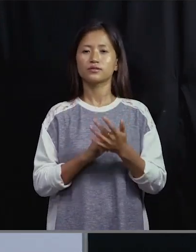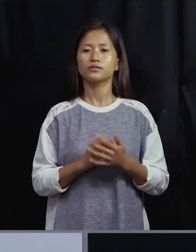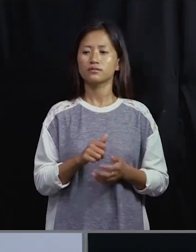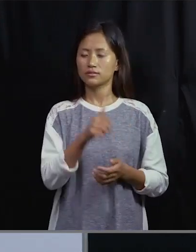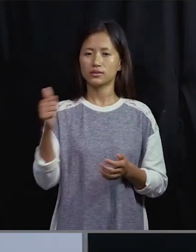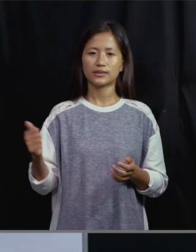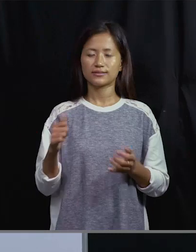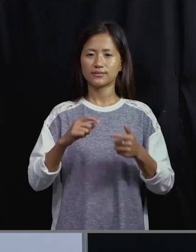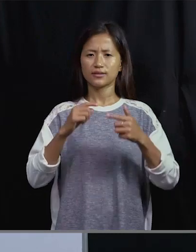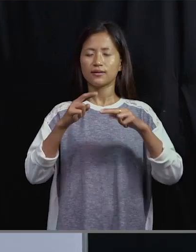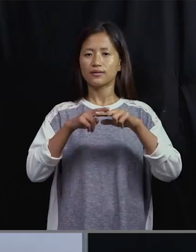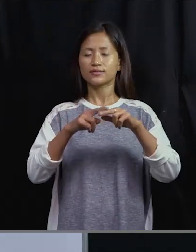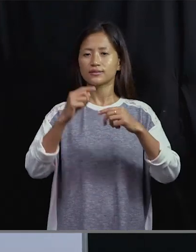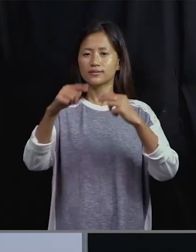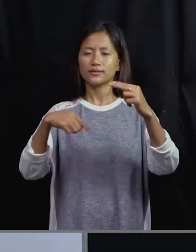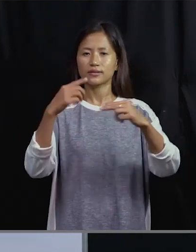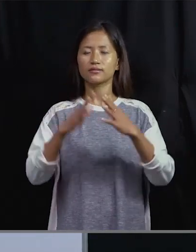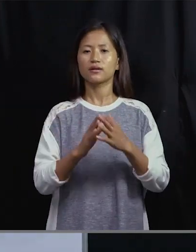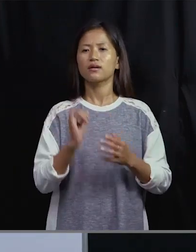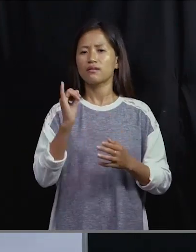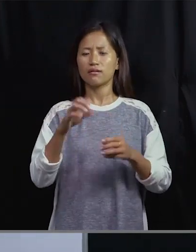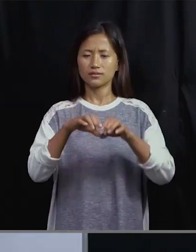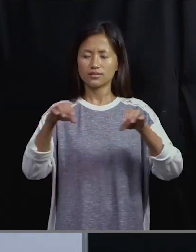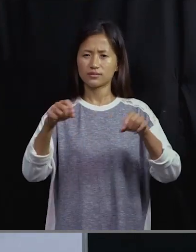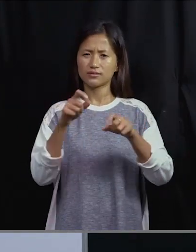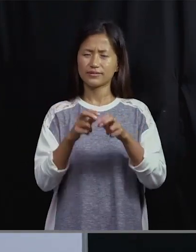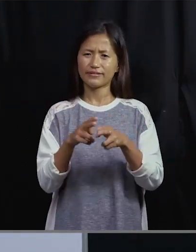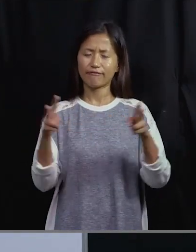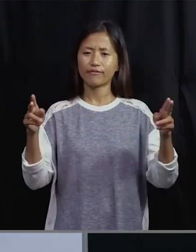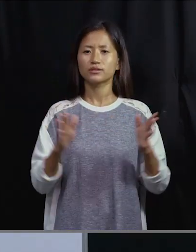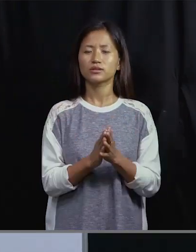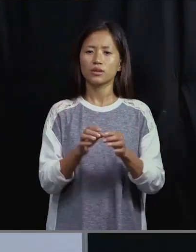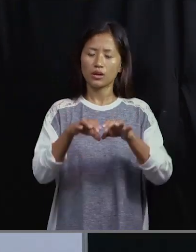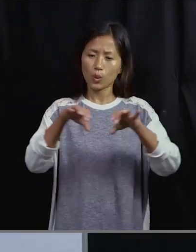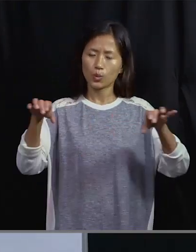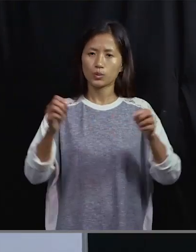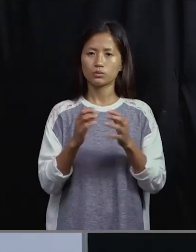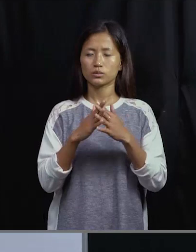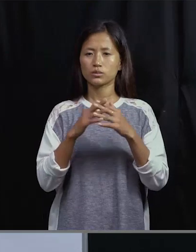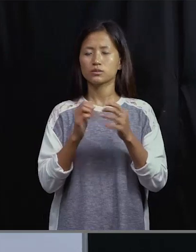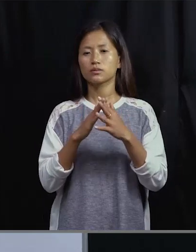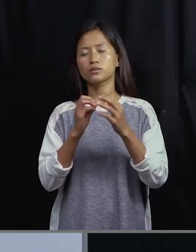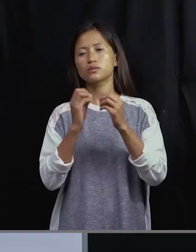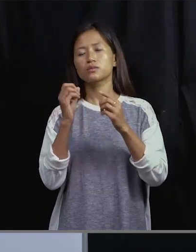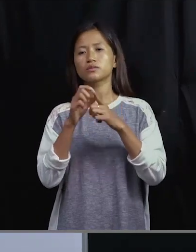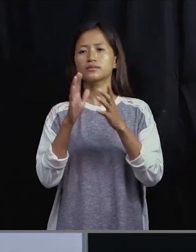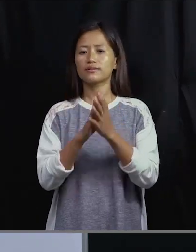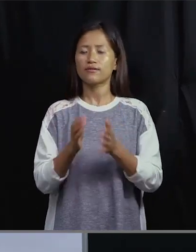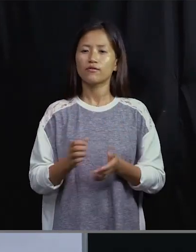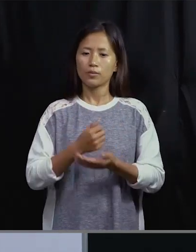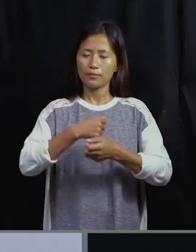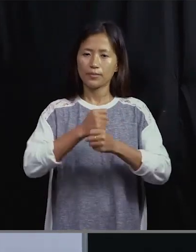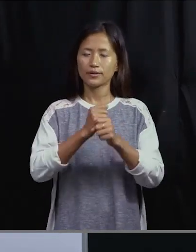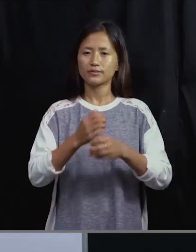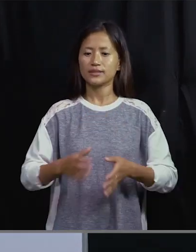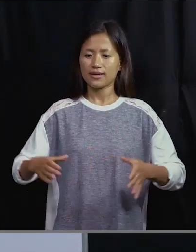Other industry, for example, cement, iron, bricks, woods, etc. are used for building bridges, dams and roads, isn't it?